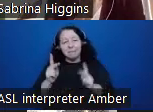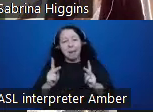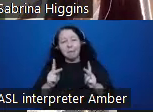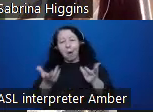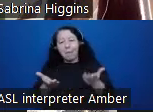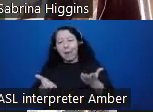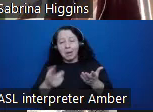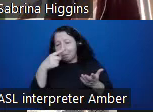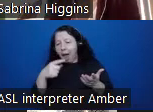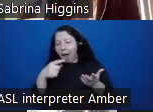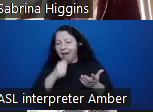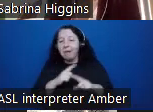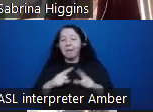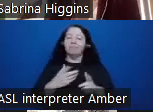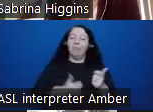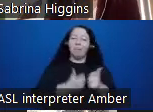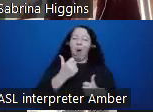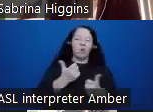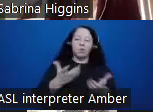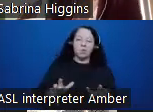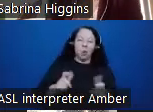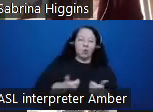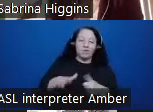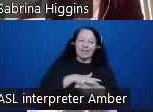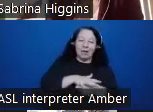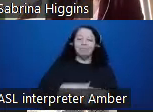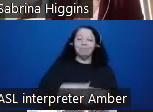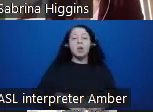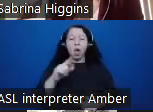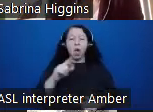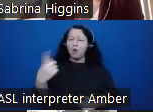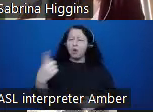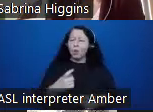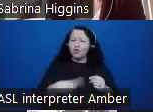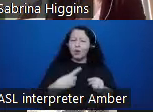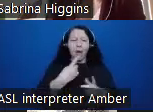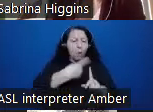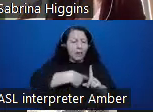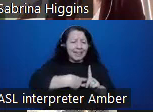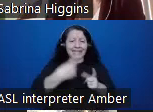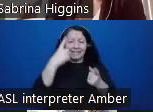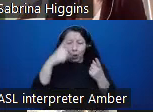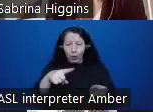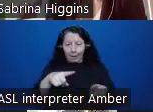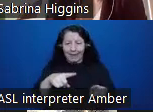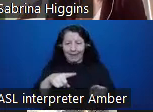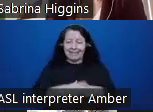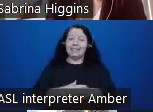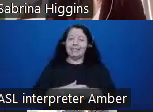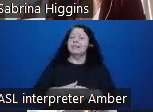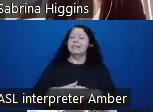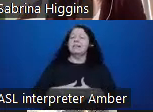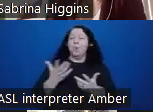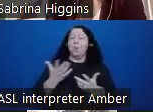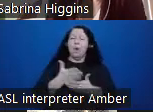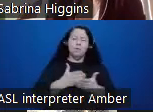Okay, a question here about lease agreements. So with regards to the lease agreement, what proportion of the annual production would